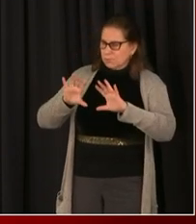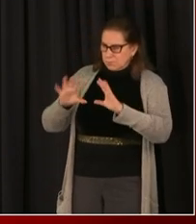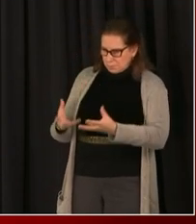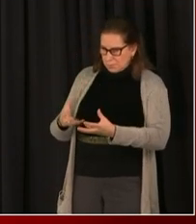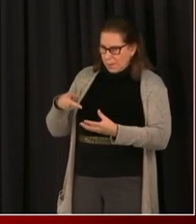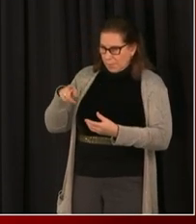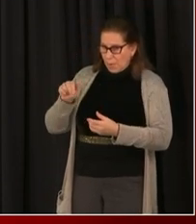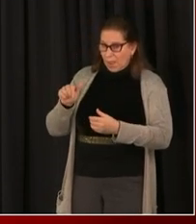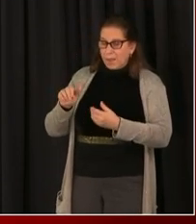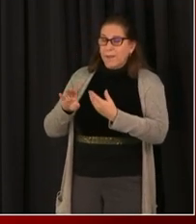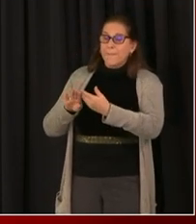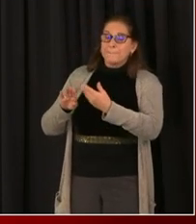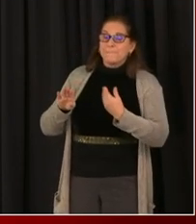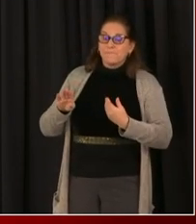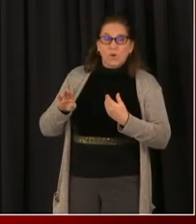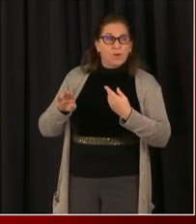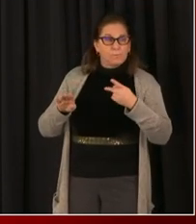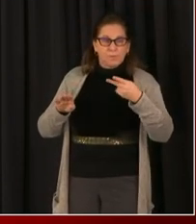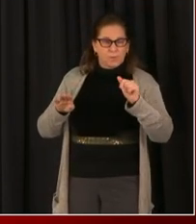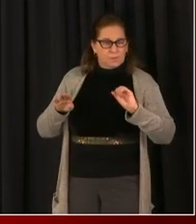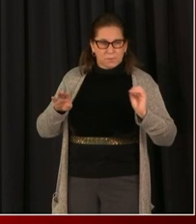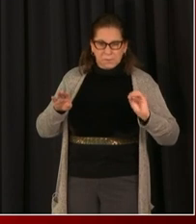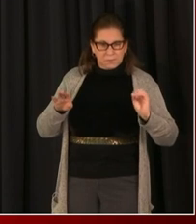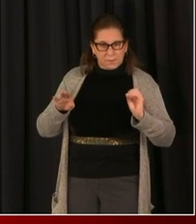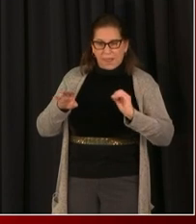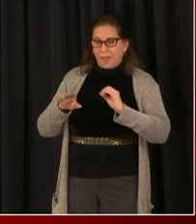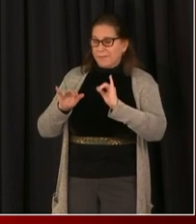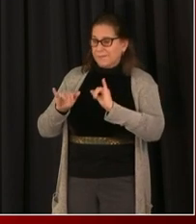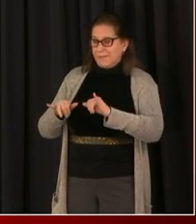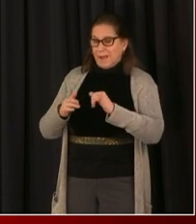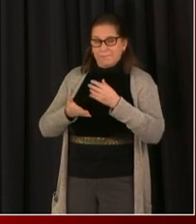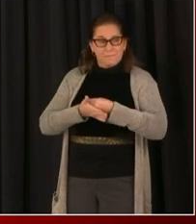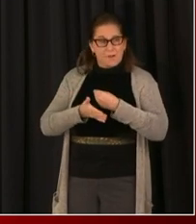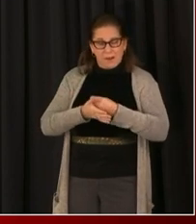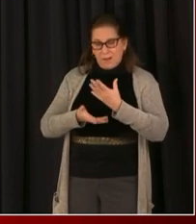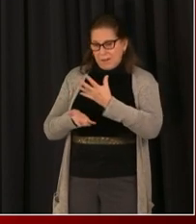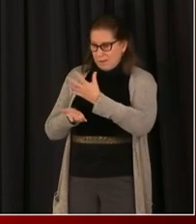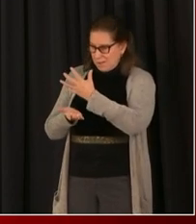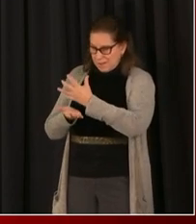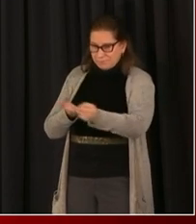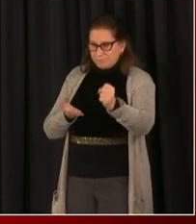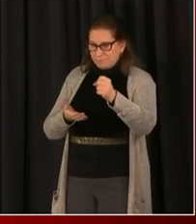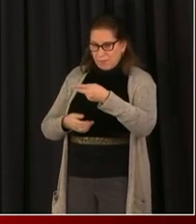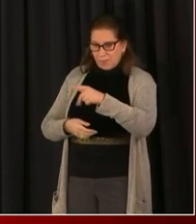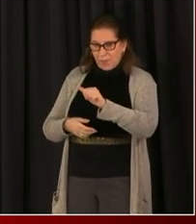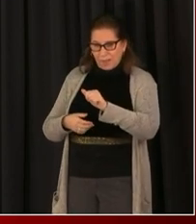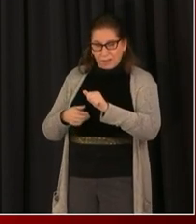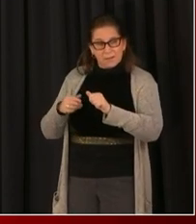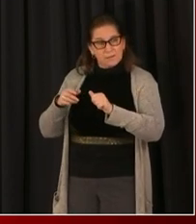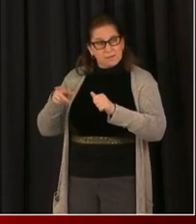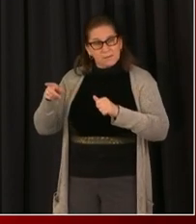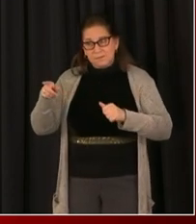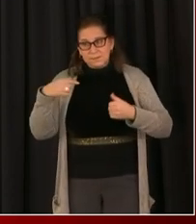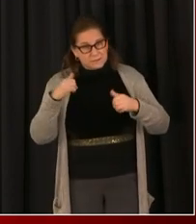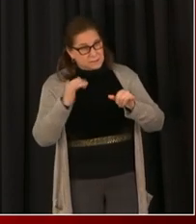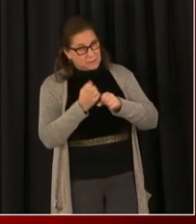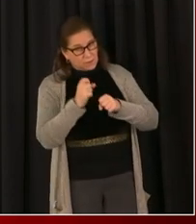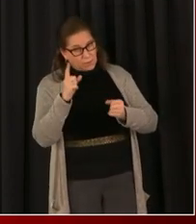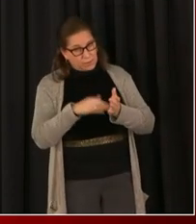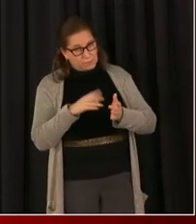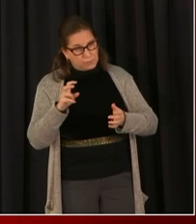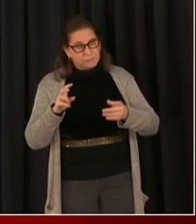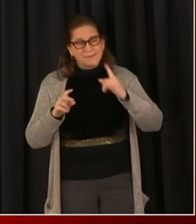they have been filing claims, weekly claims, and they've been receiving funding, they are eligible to receive